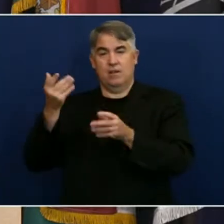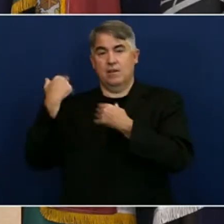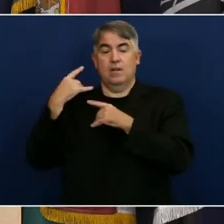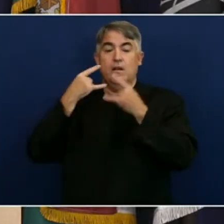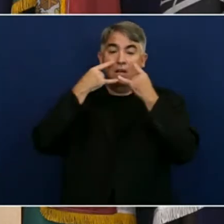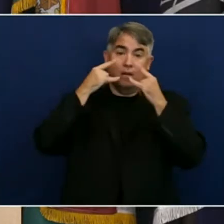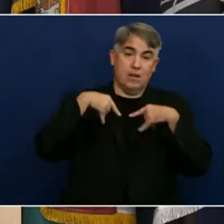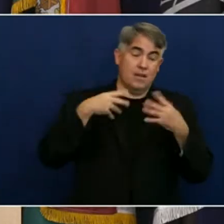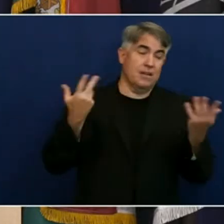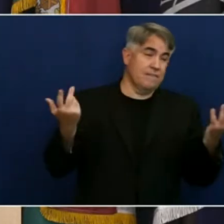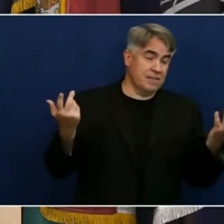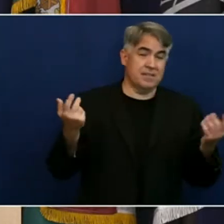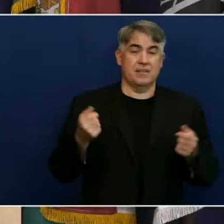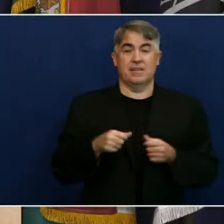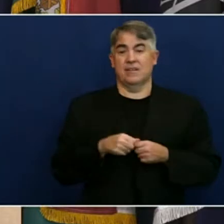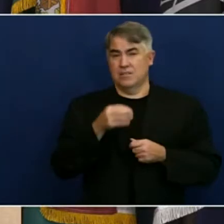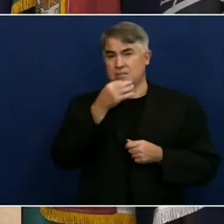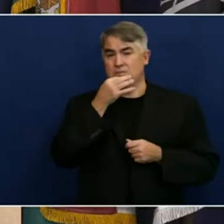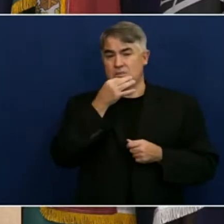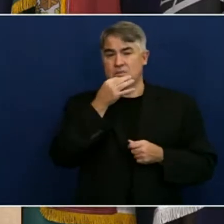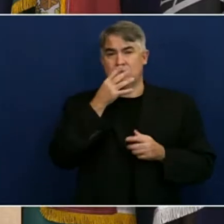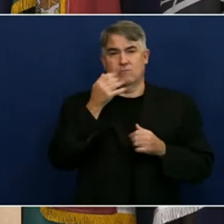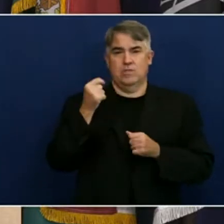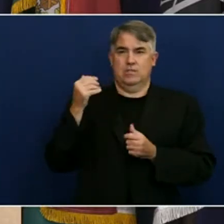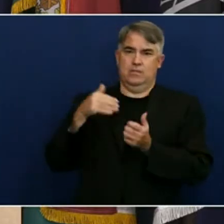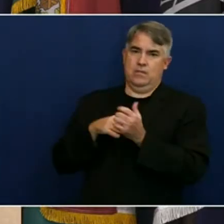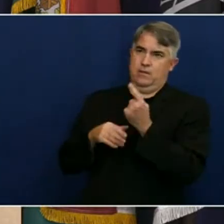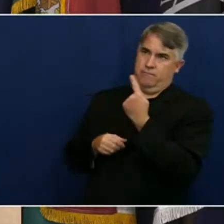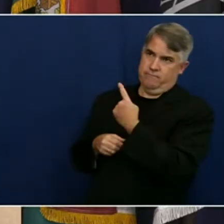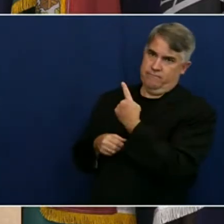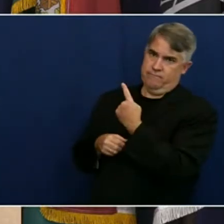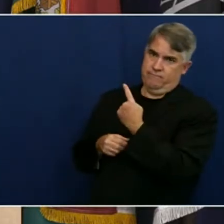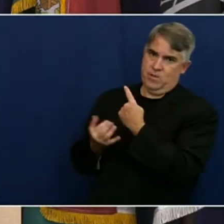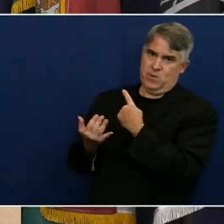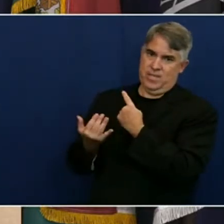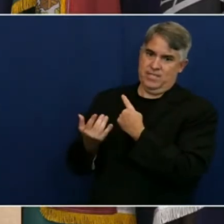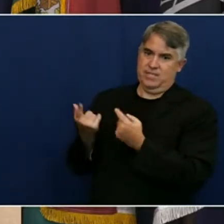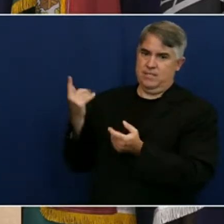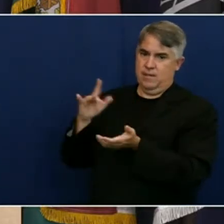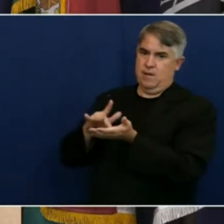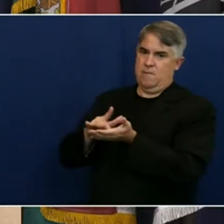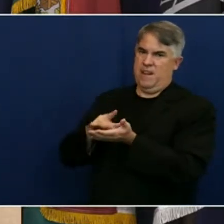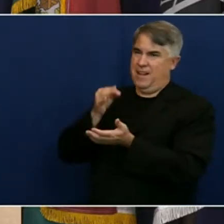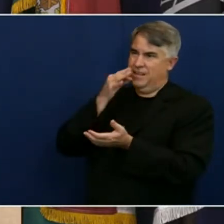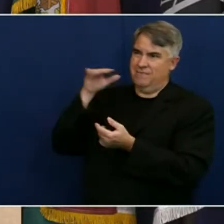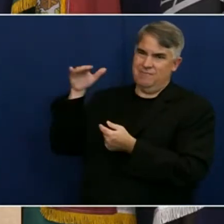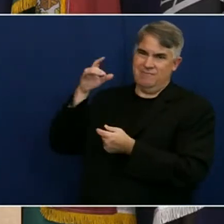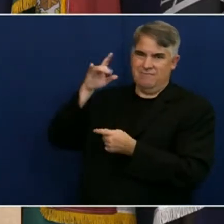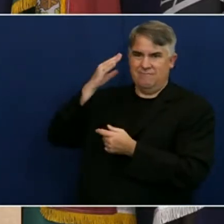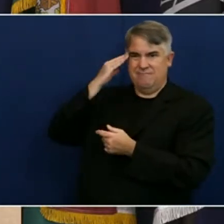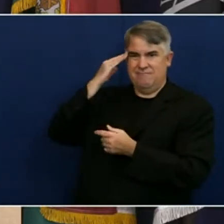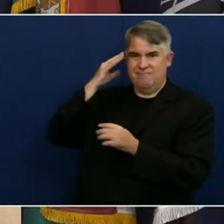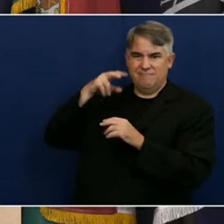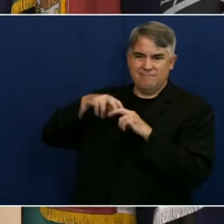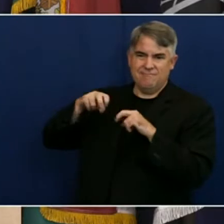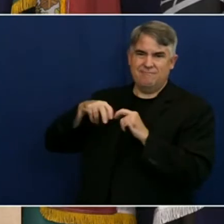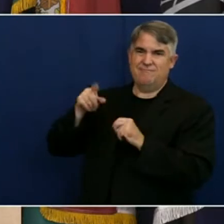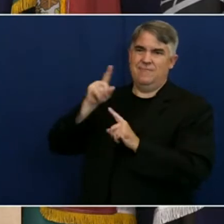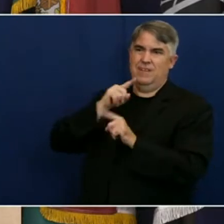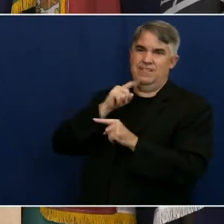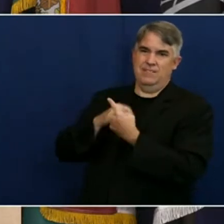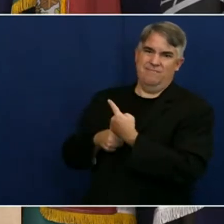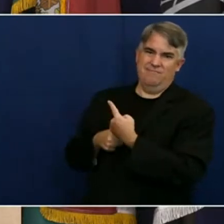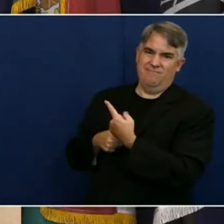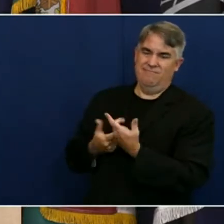think we need to trust our healthcare and medical experts and doctors to guide us through the final stretch here. The final